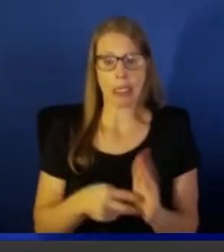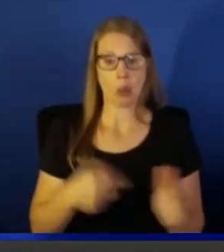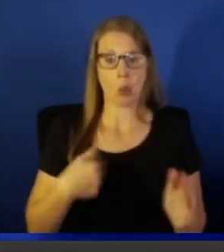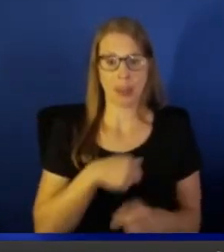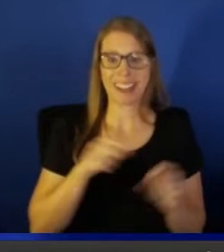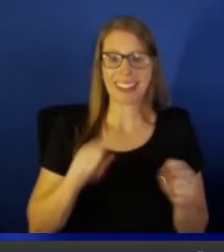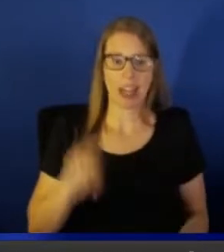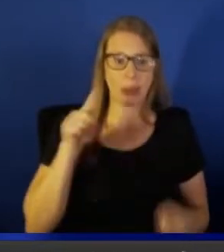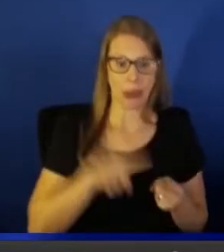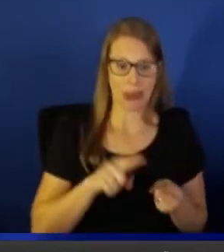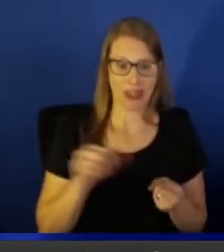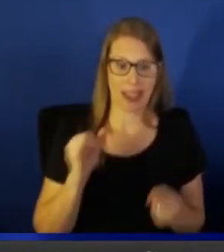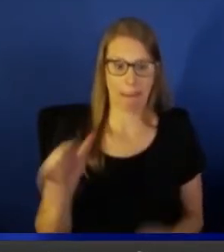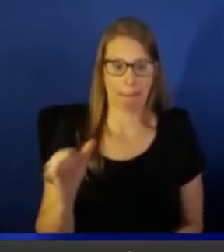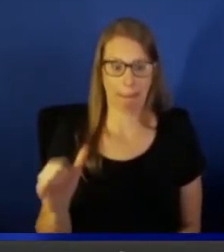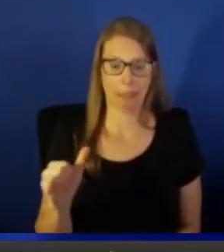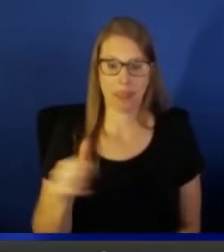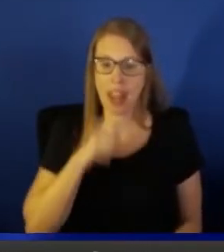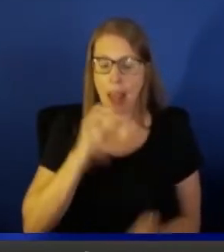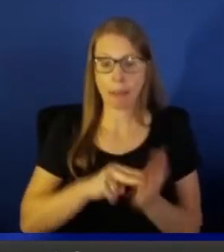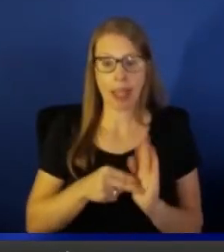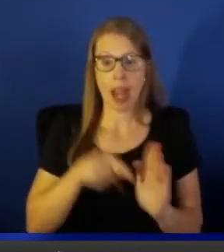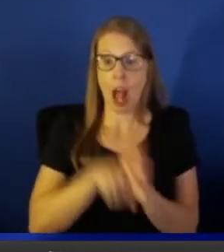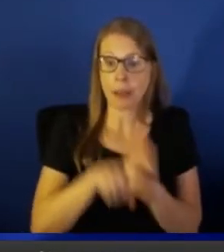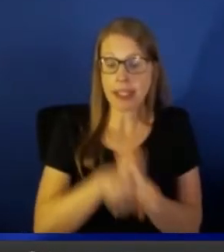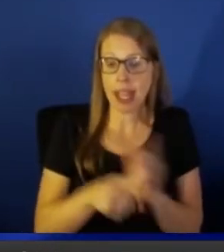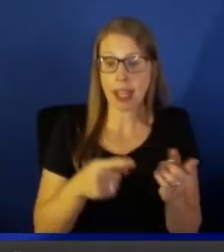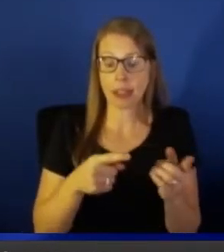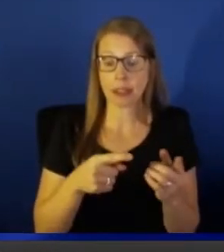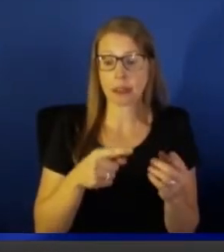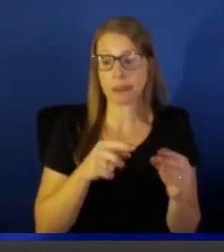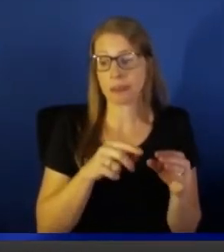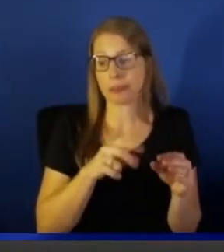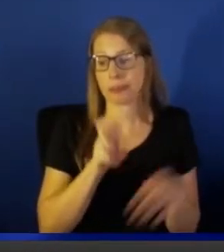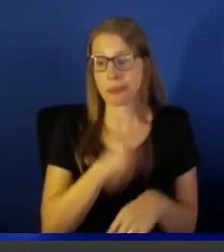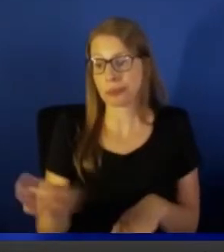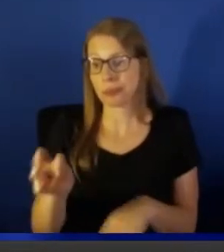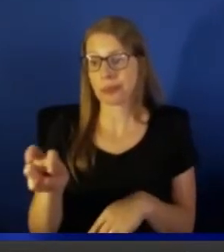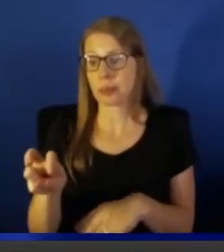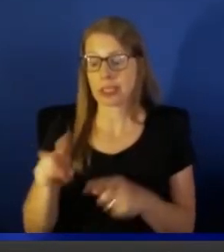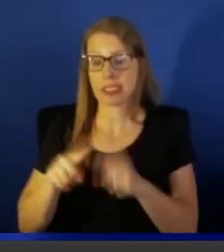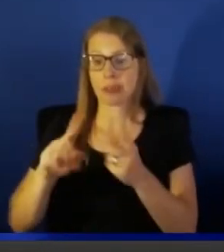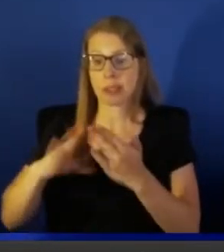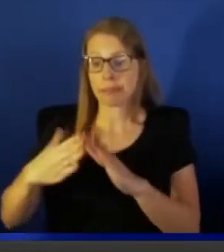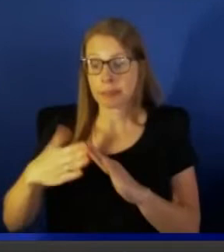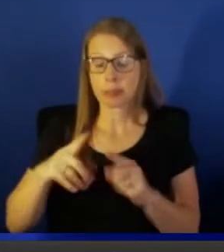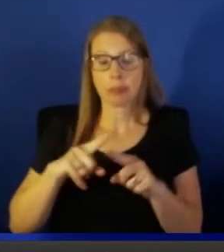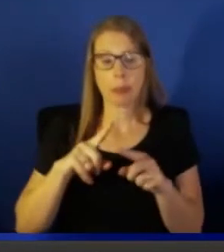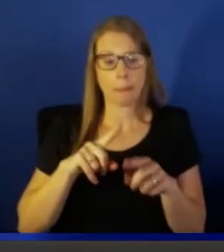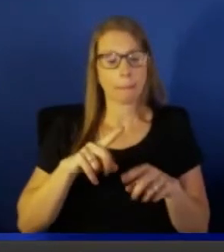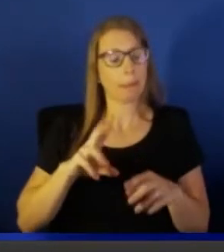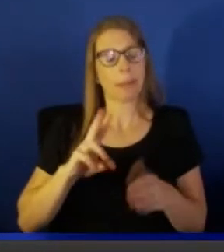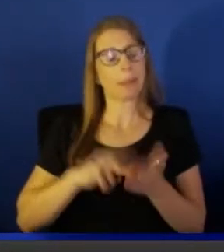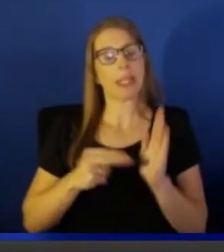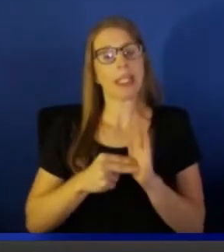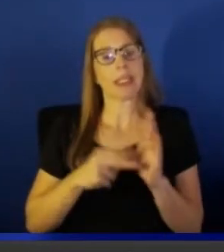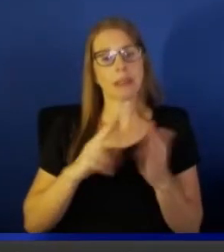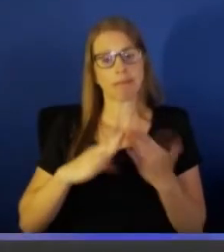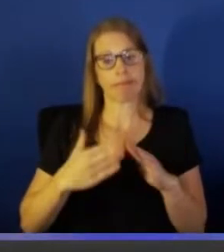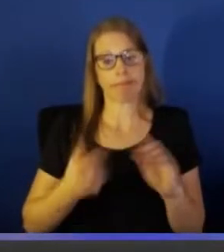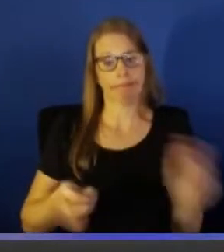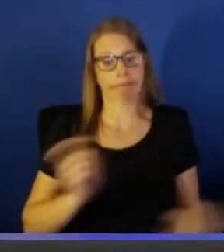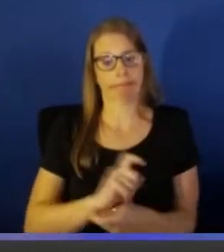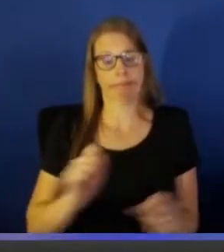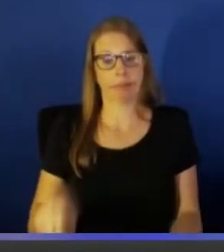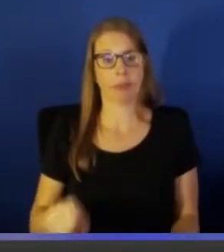too. It doesn't just mean that those homicides move to the suburbs or go somewhere else. It means that you can change your community fundamentally, and I'm committed to us doing that. Dr. Jones,